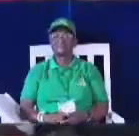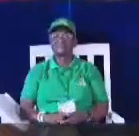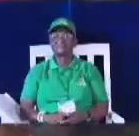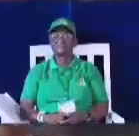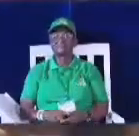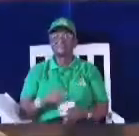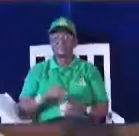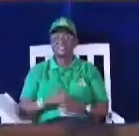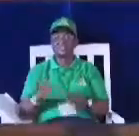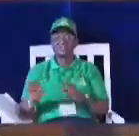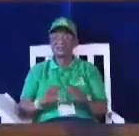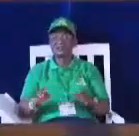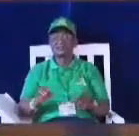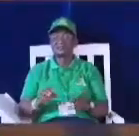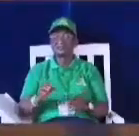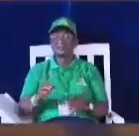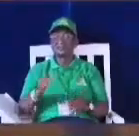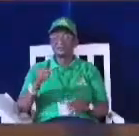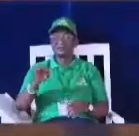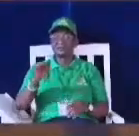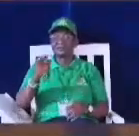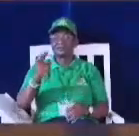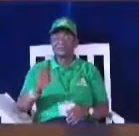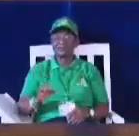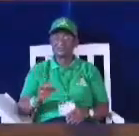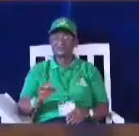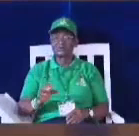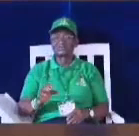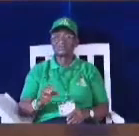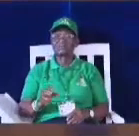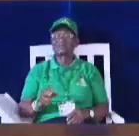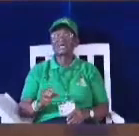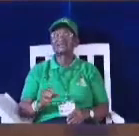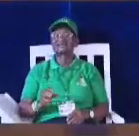In Acts of the Apostles, chapter 3, from verse 1 to